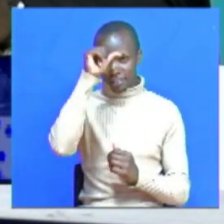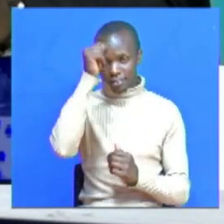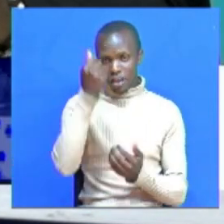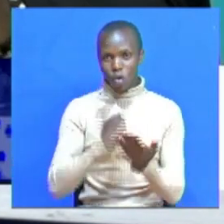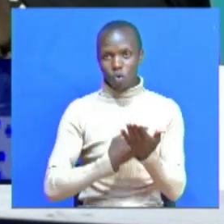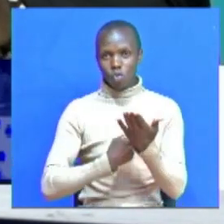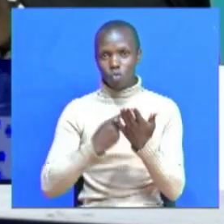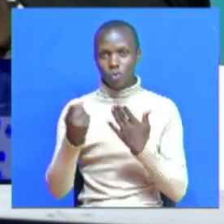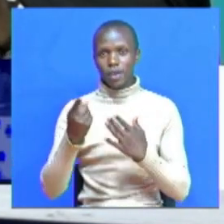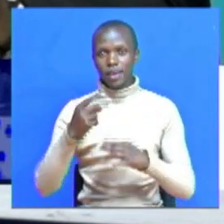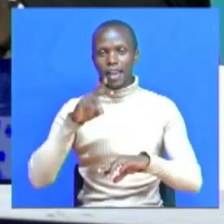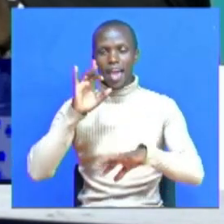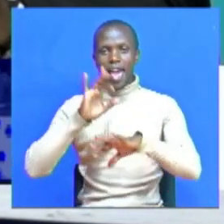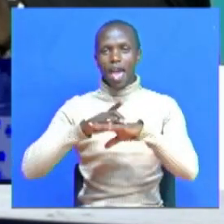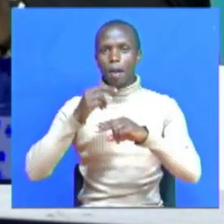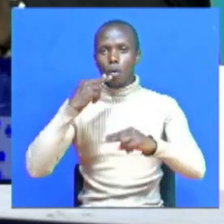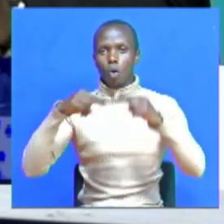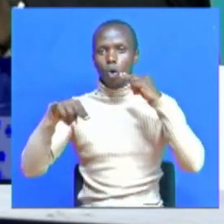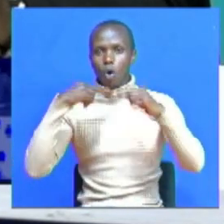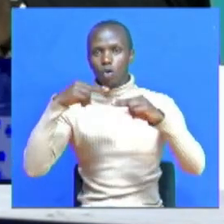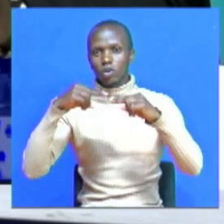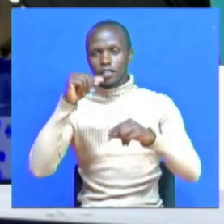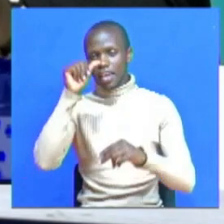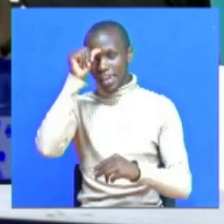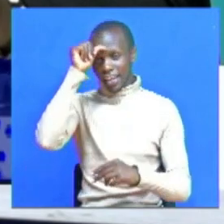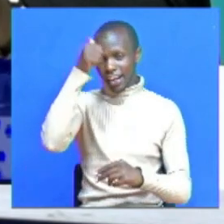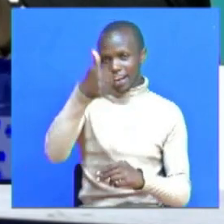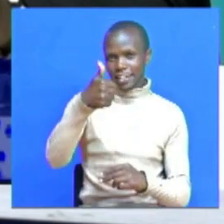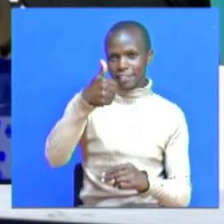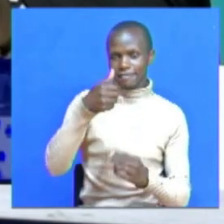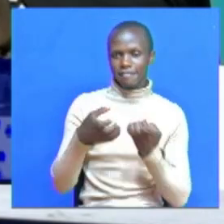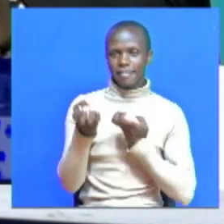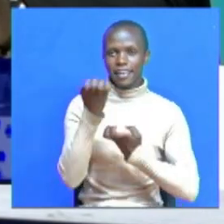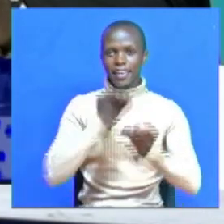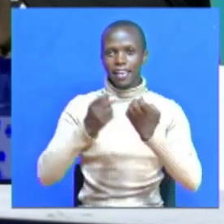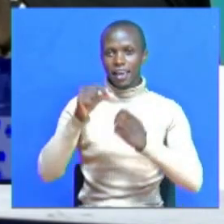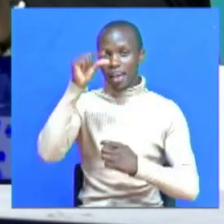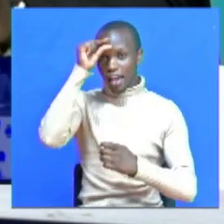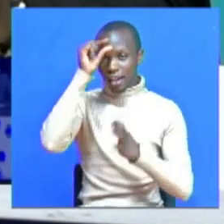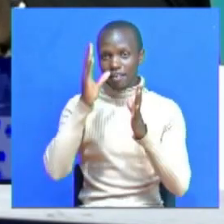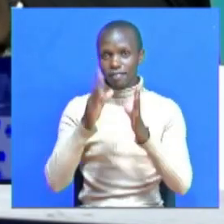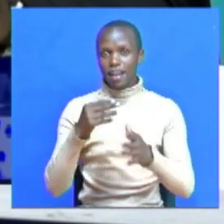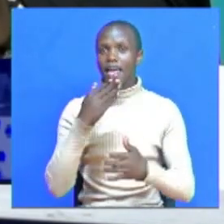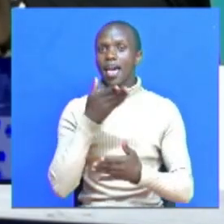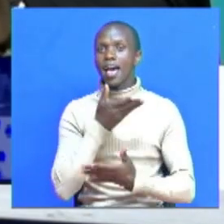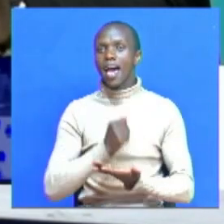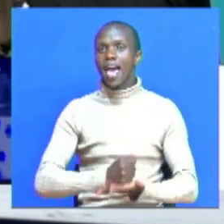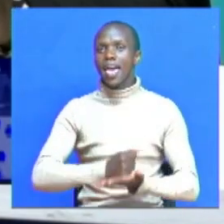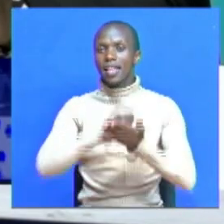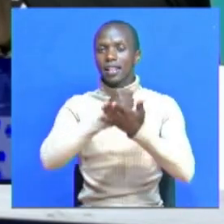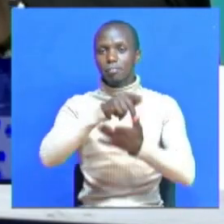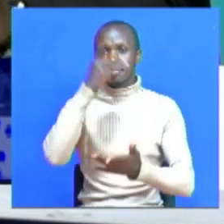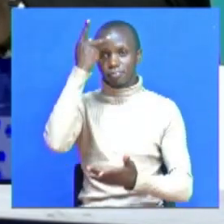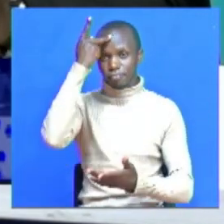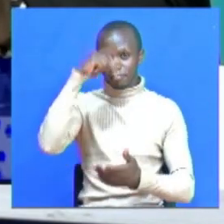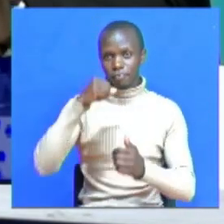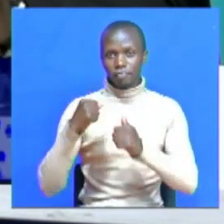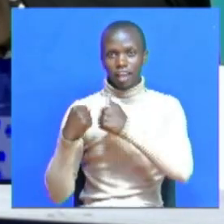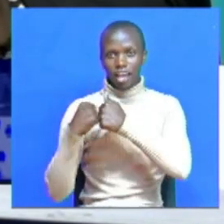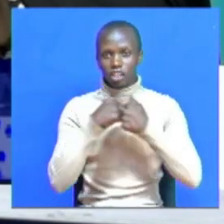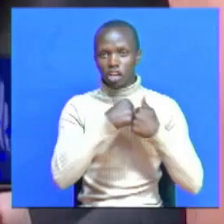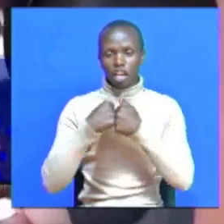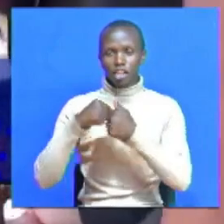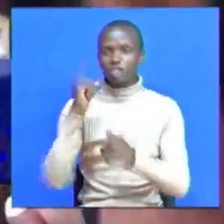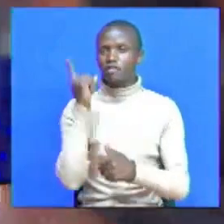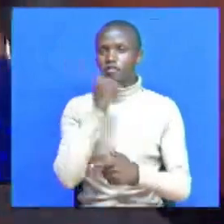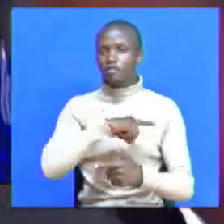hotel themed mainstreaming and creative economy, the governor insisted the policy will assist in addressing challenges that artists,